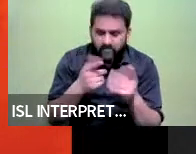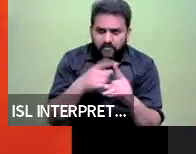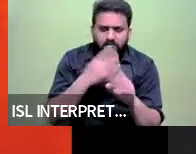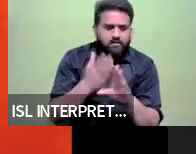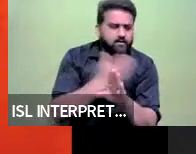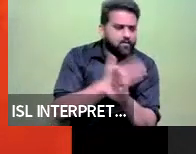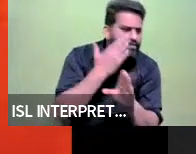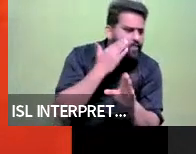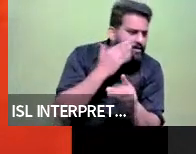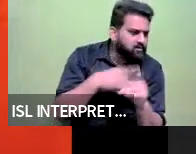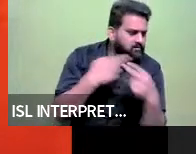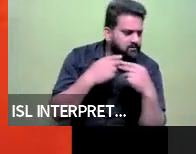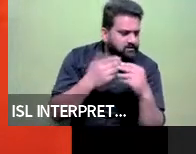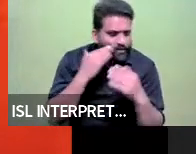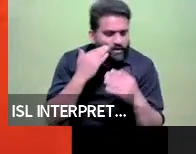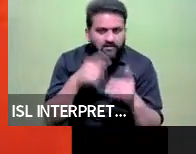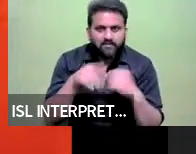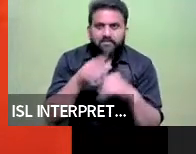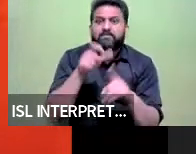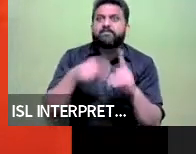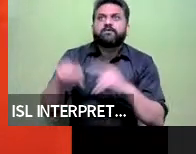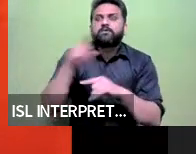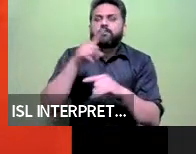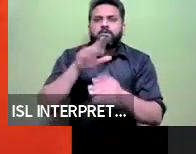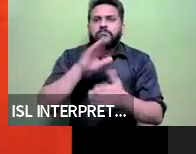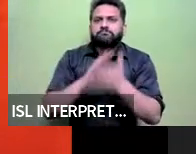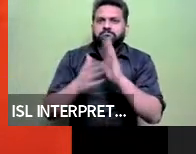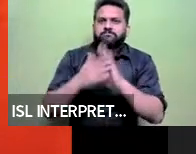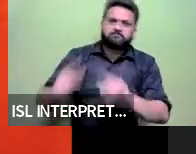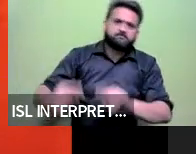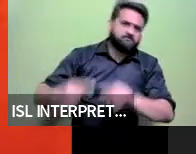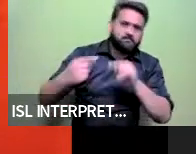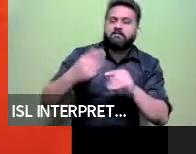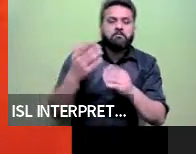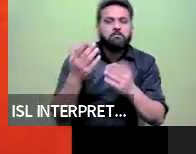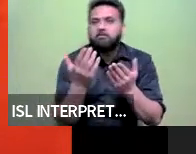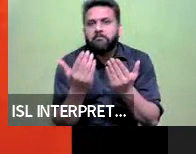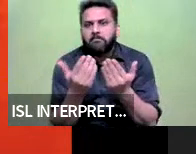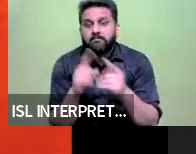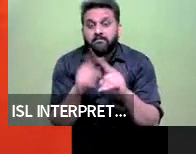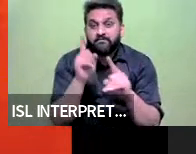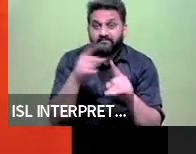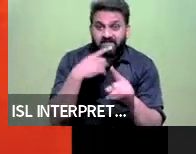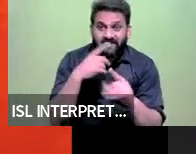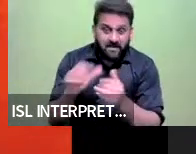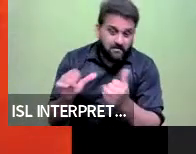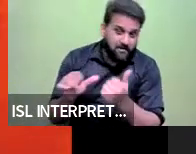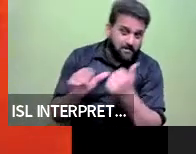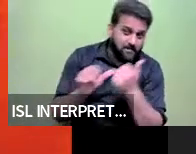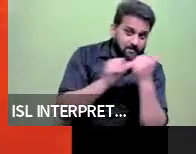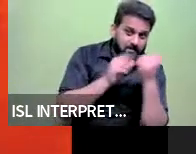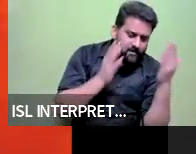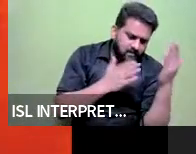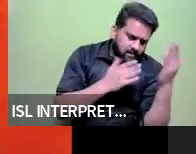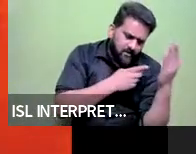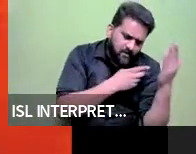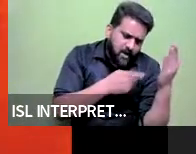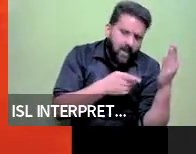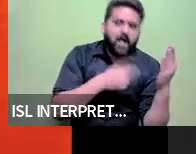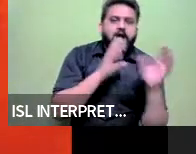how you should use that. Nobody will challenge you in that case. So they can go to the case, look at the page number, and they can